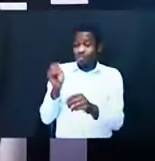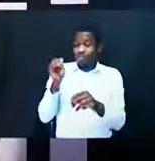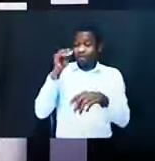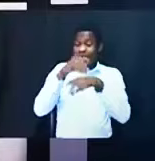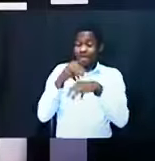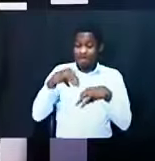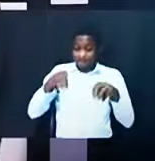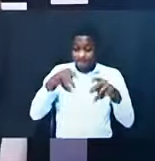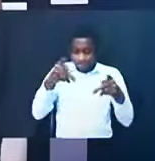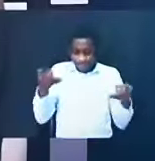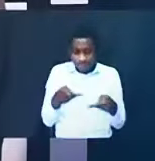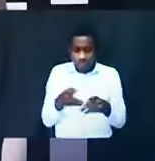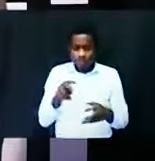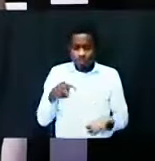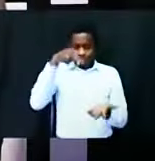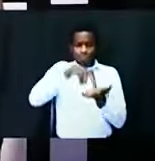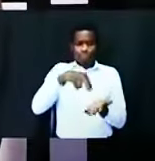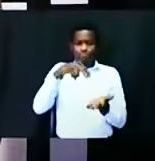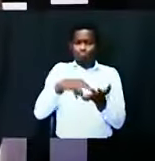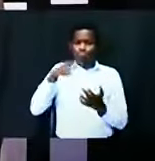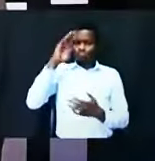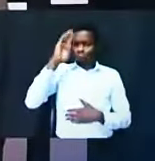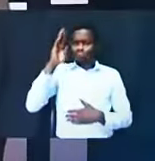of honor.